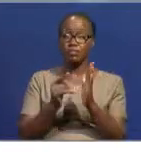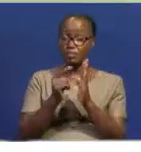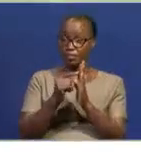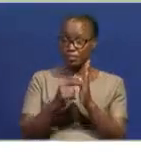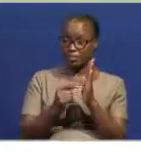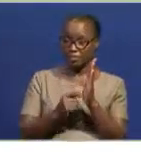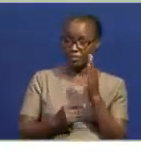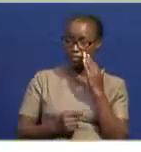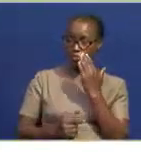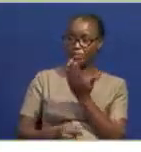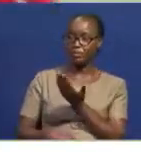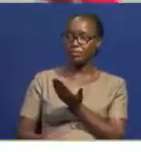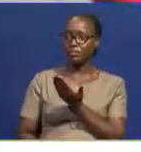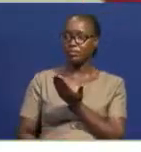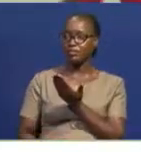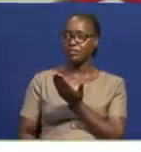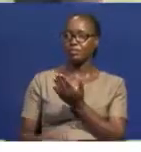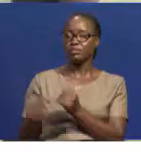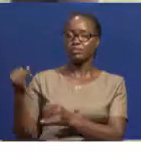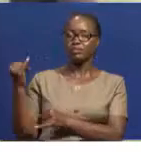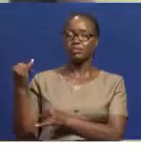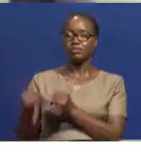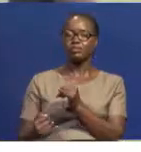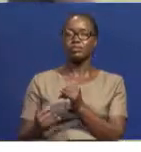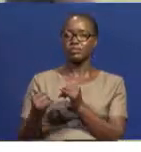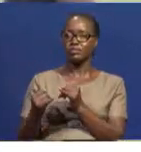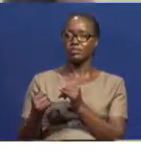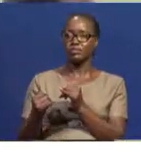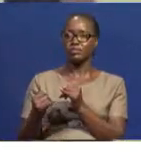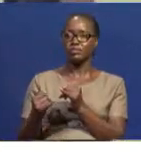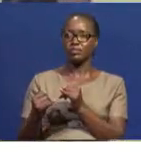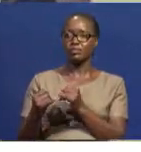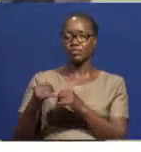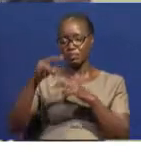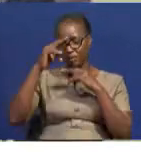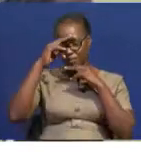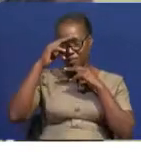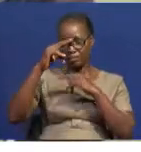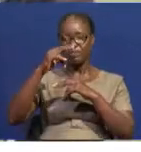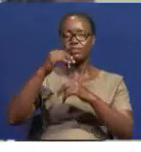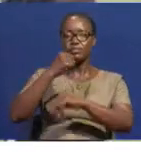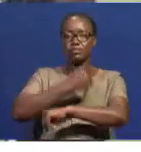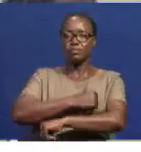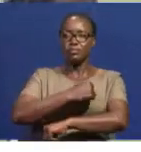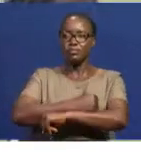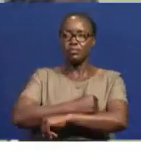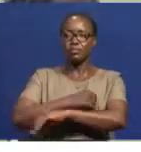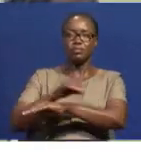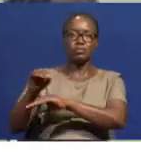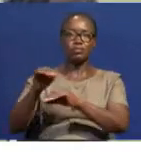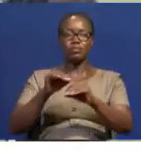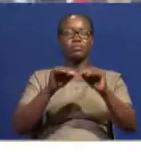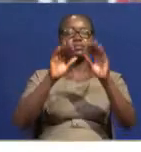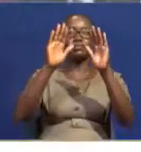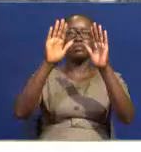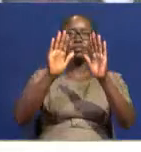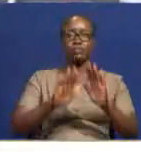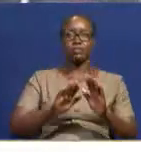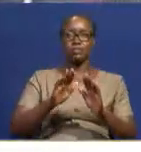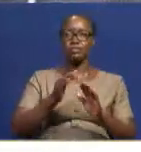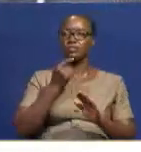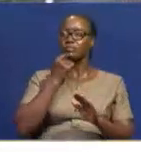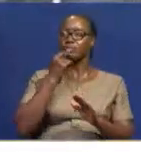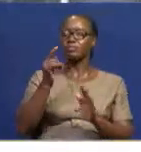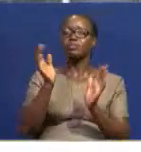details. A final pitting two relatively unknown schools in the soccer circles was moved to Kisumu's Moi Stadium.